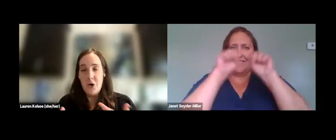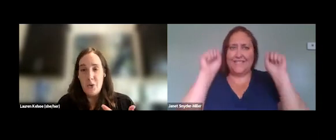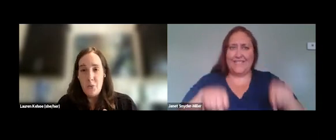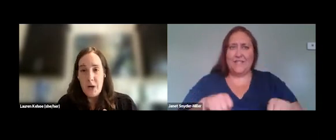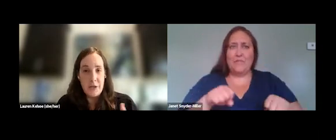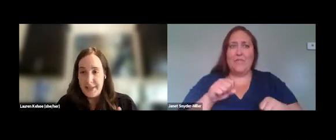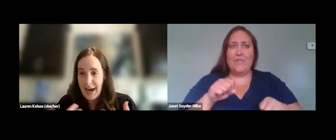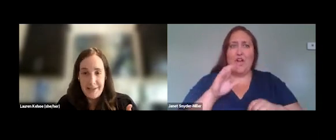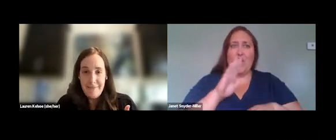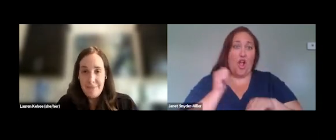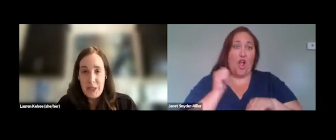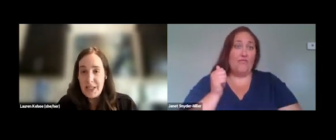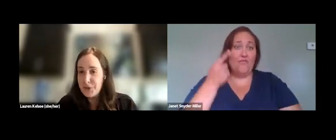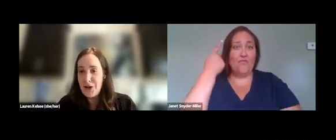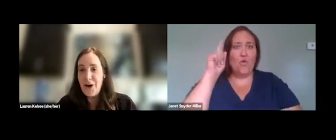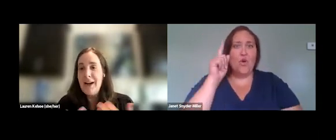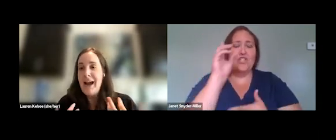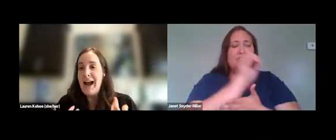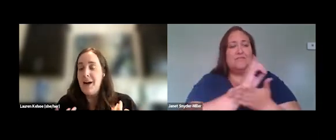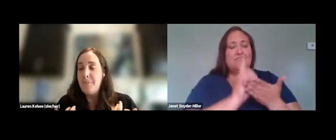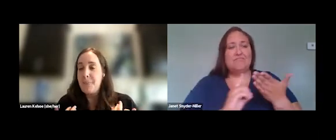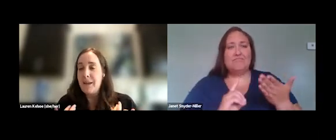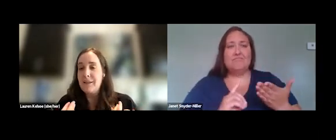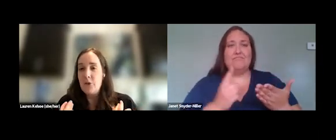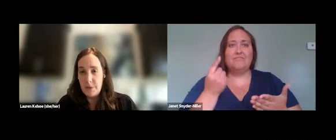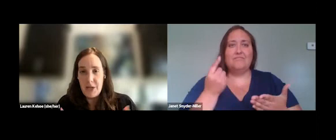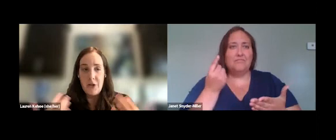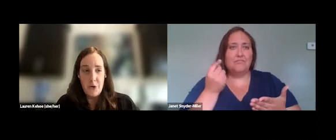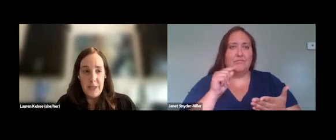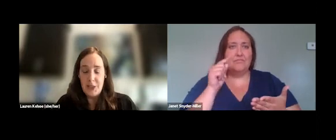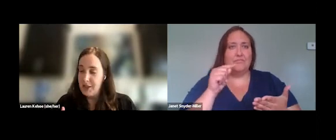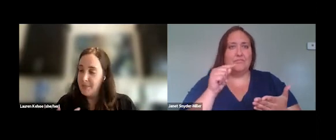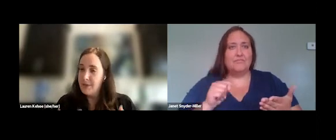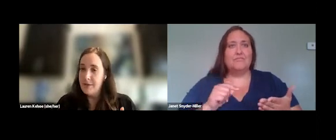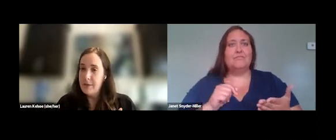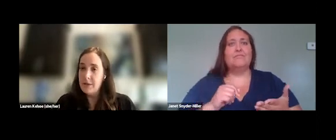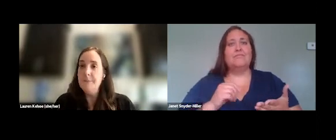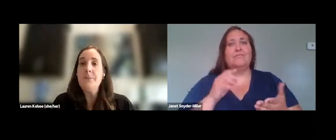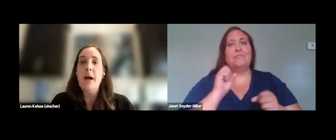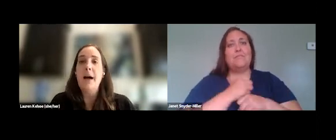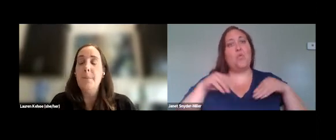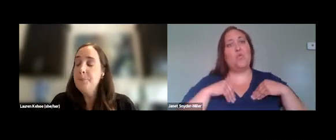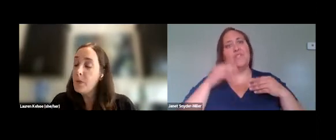to know what your design principles are. And you can make your own decisions about the